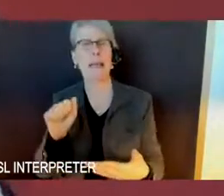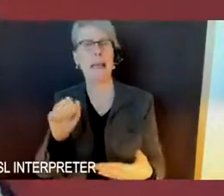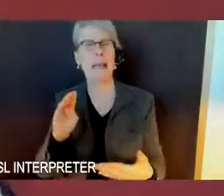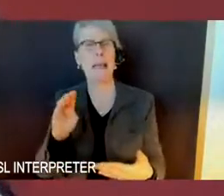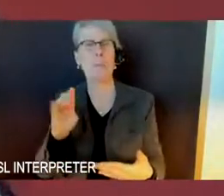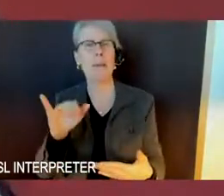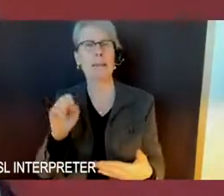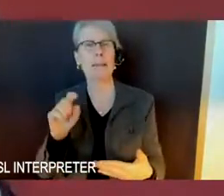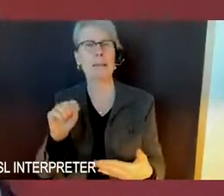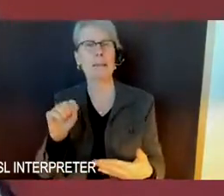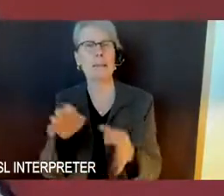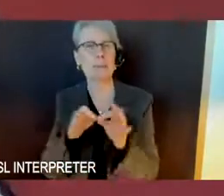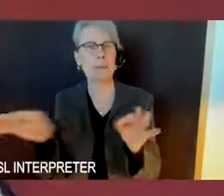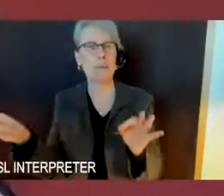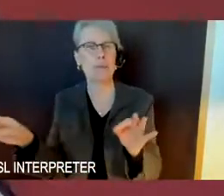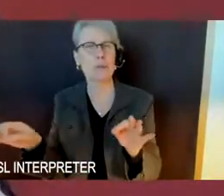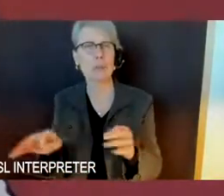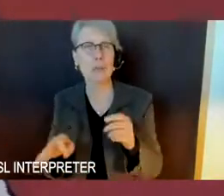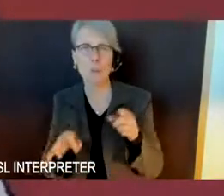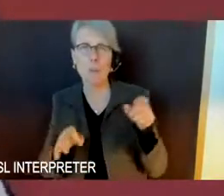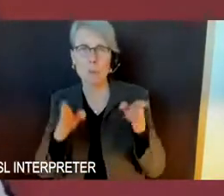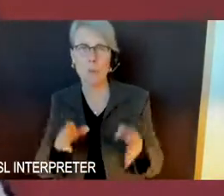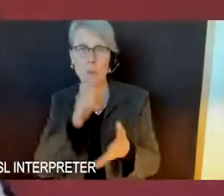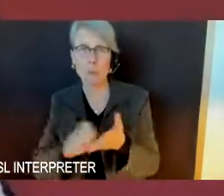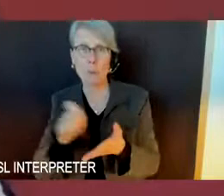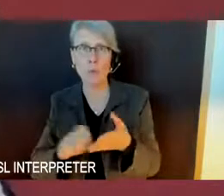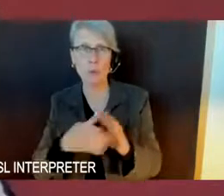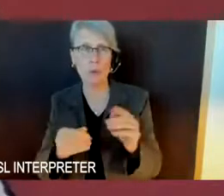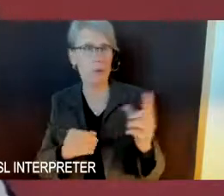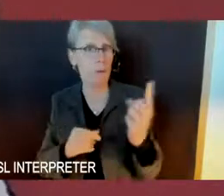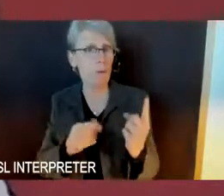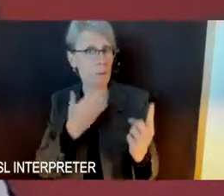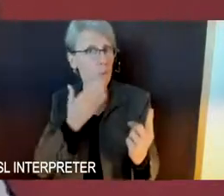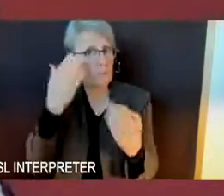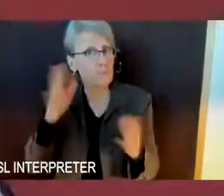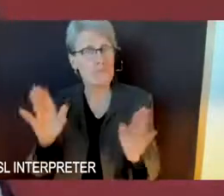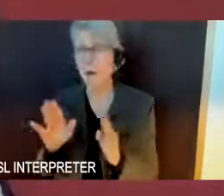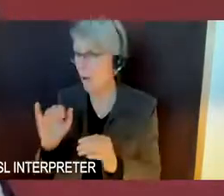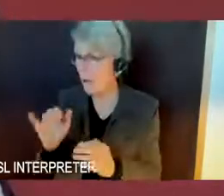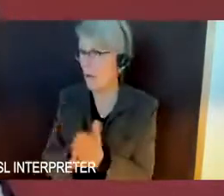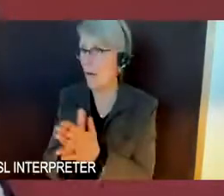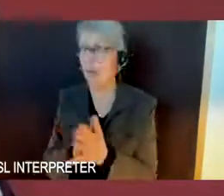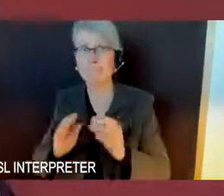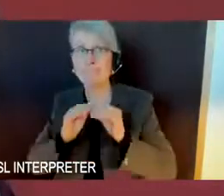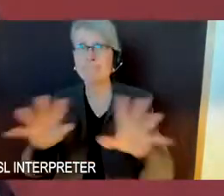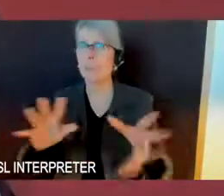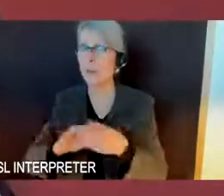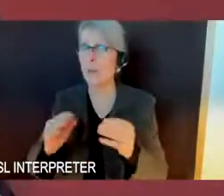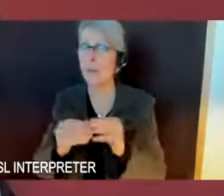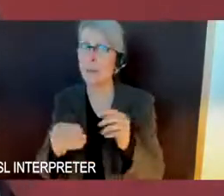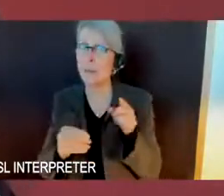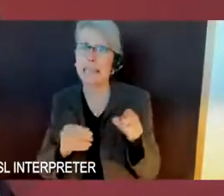was so bizarre to me because even the journalists had been there with the best of intentions to tell my story, to get the news